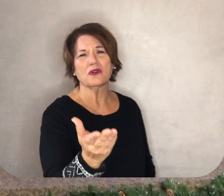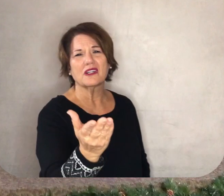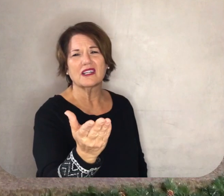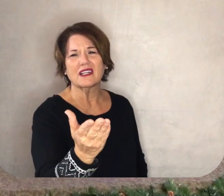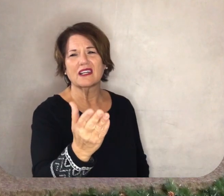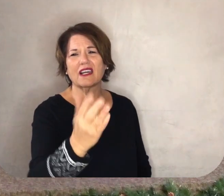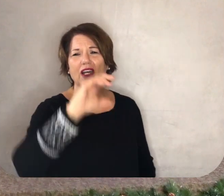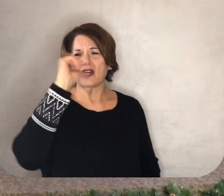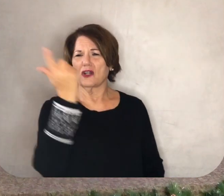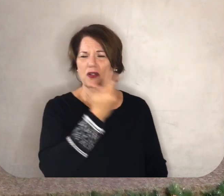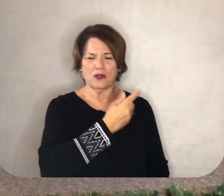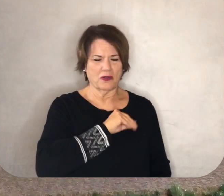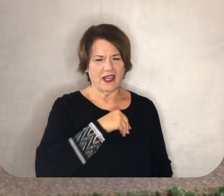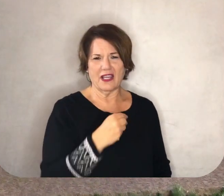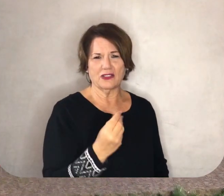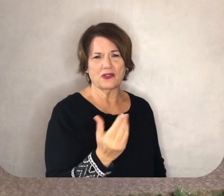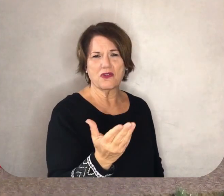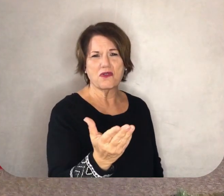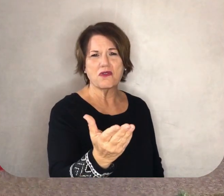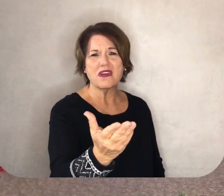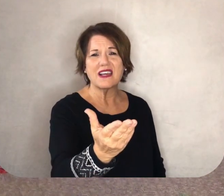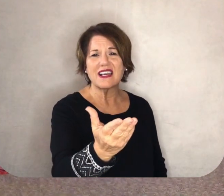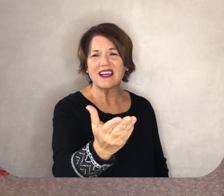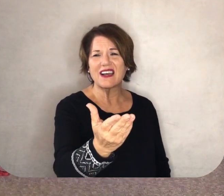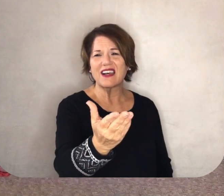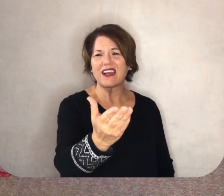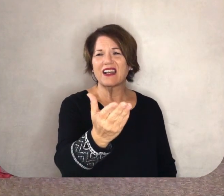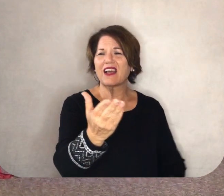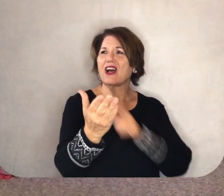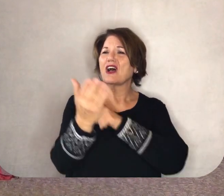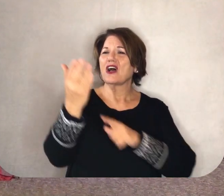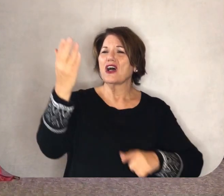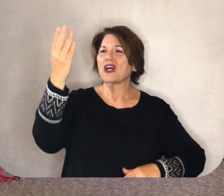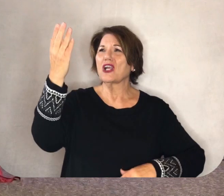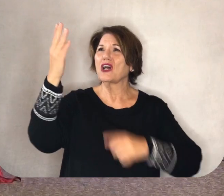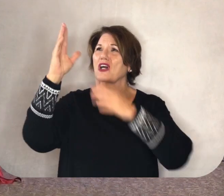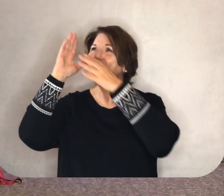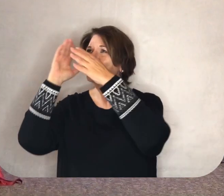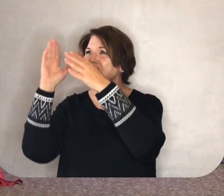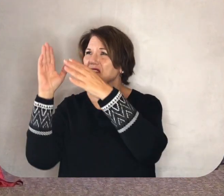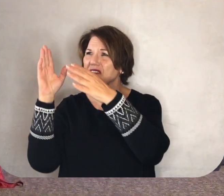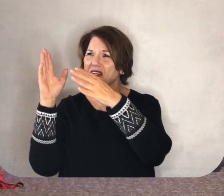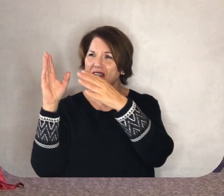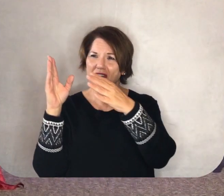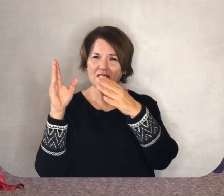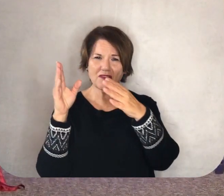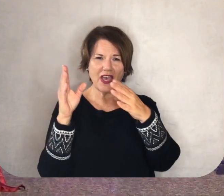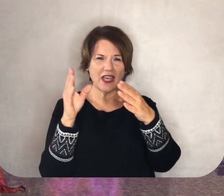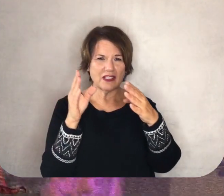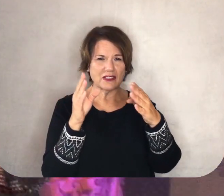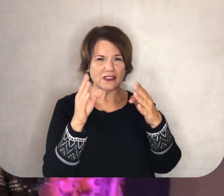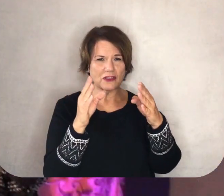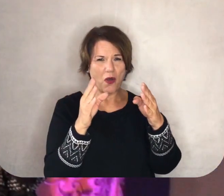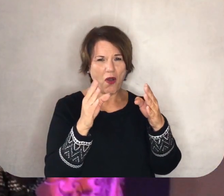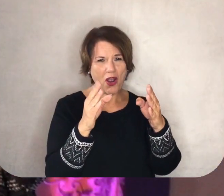be gracious to you. The Lord turn his